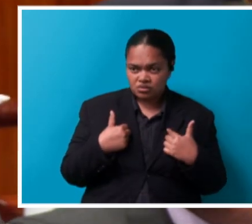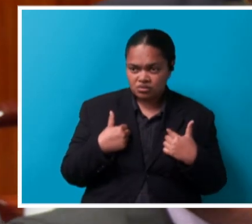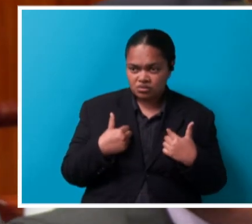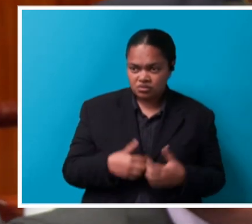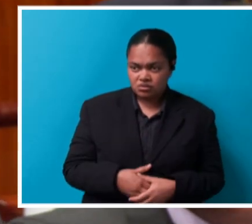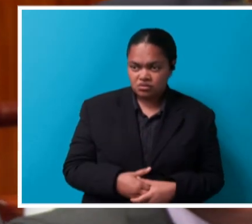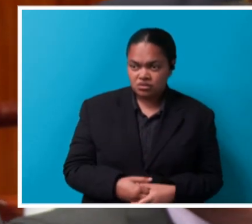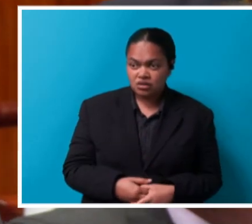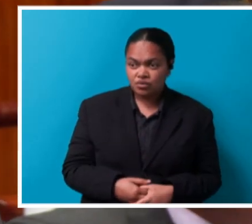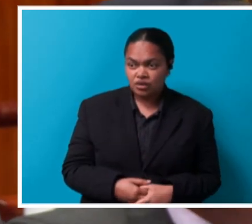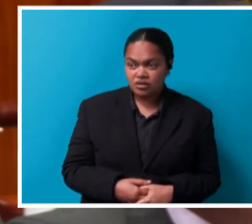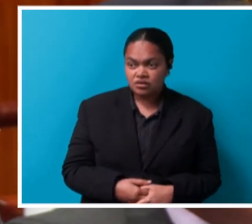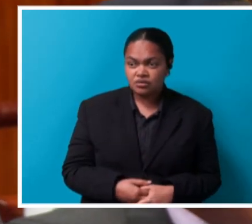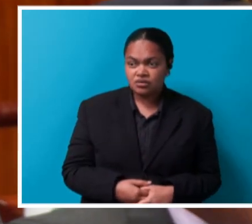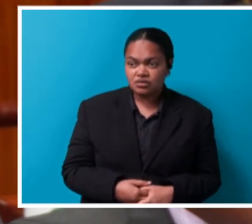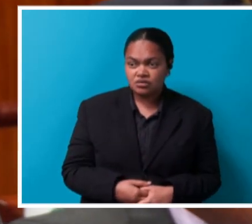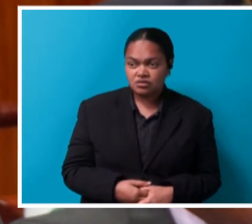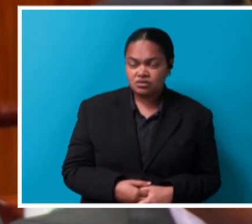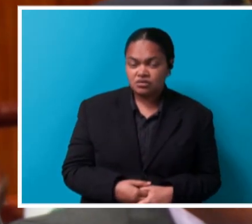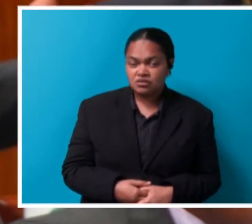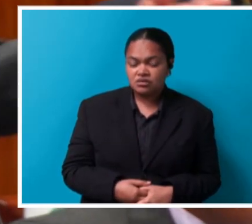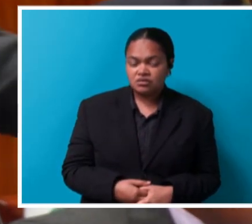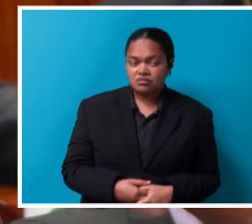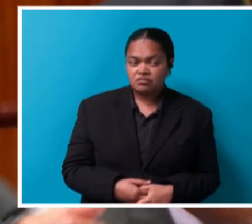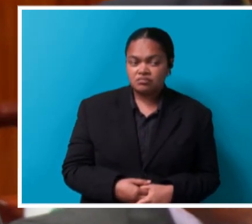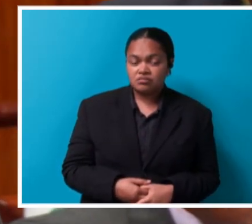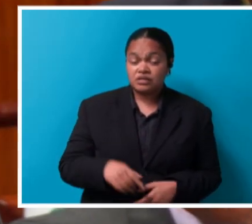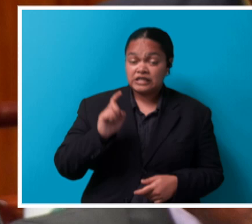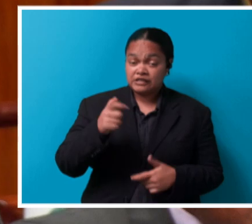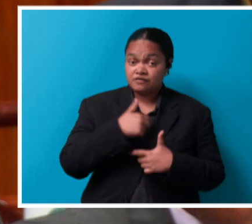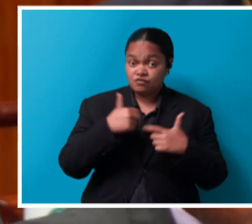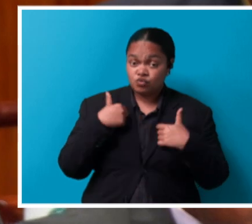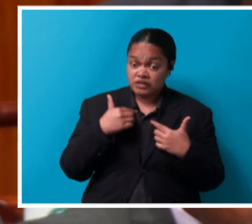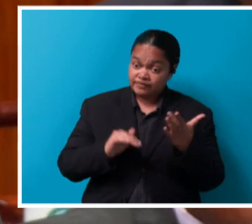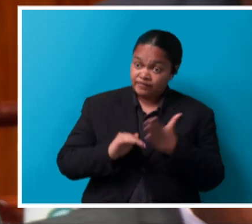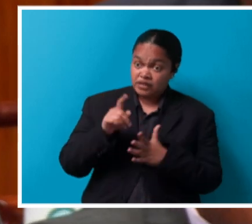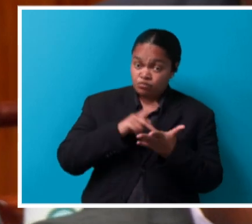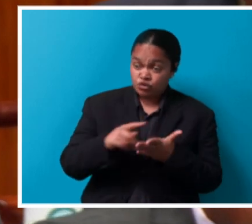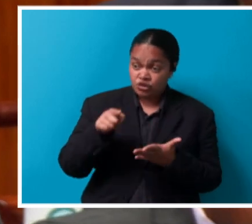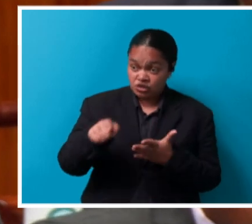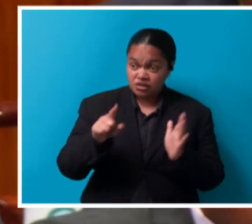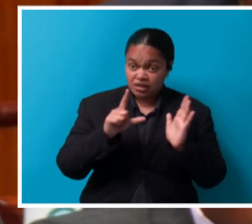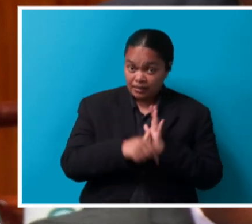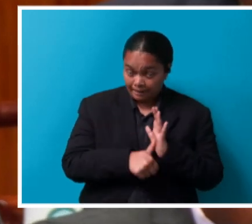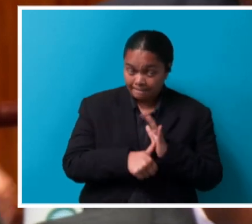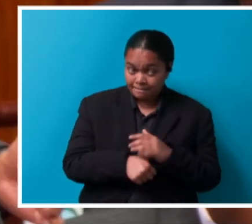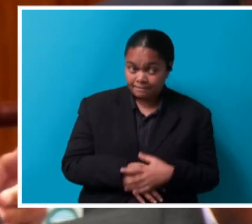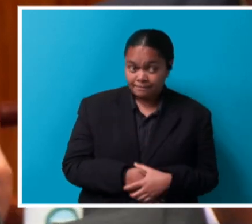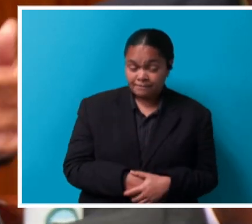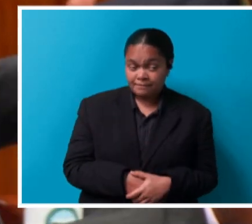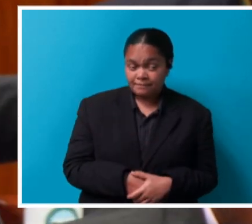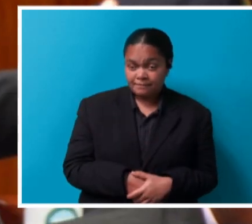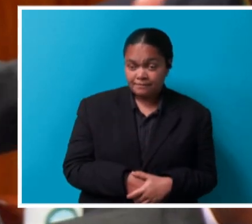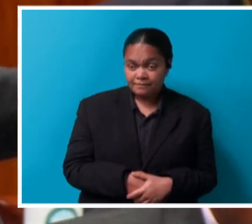Mr. Speaker, Sir, if we had filled that position at that point in time, we could